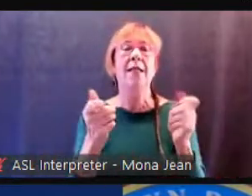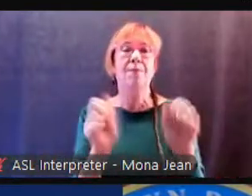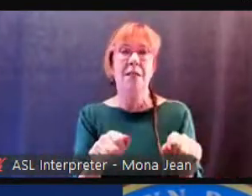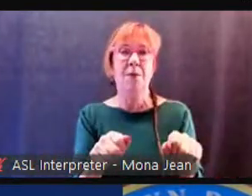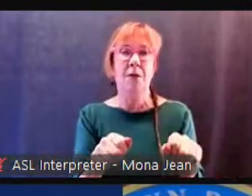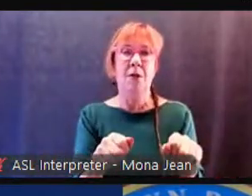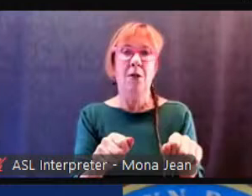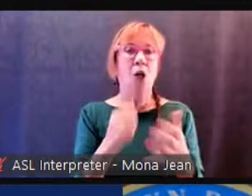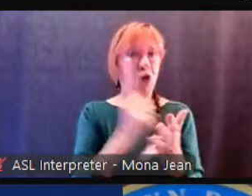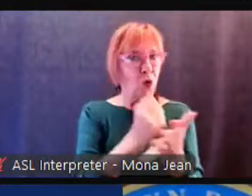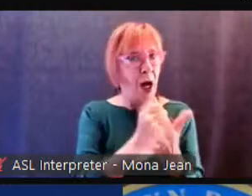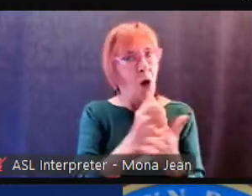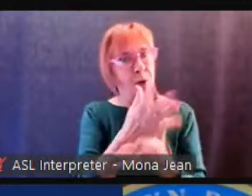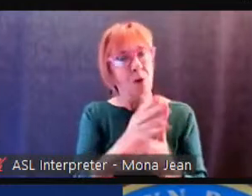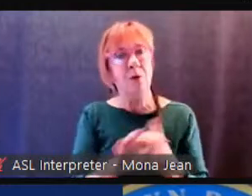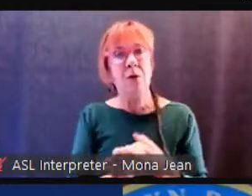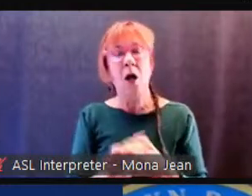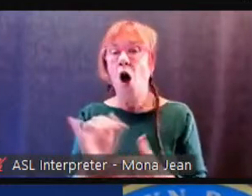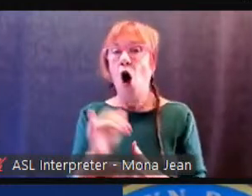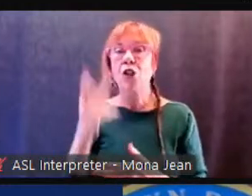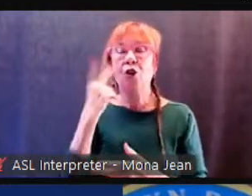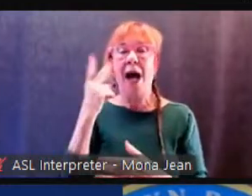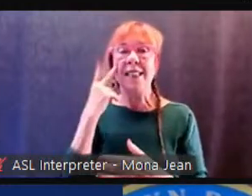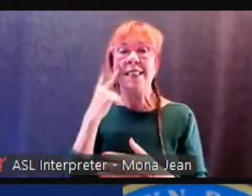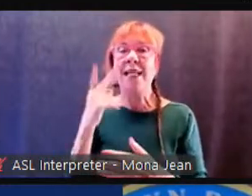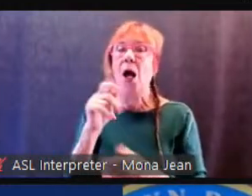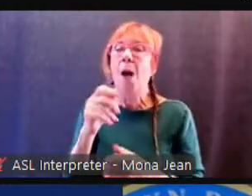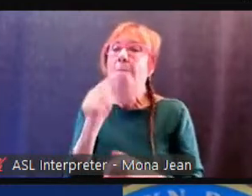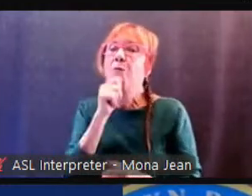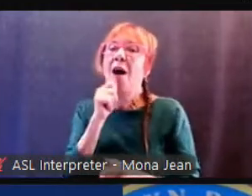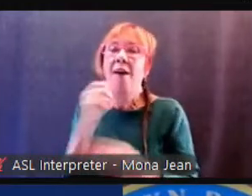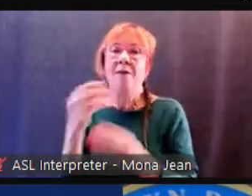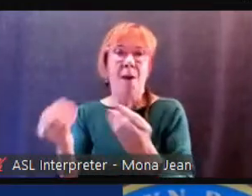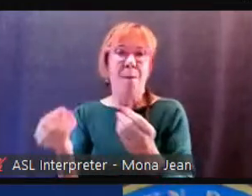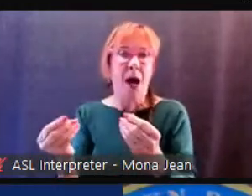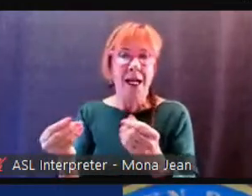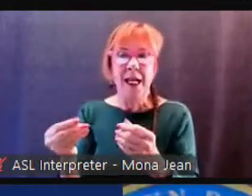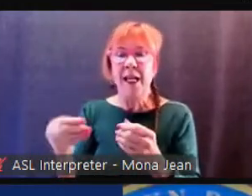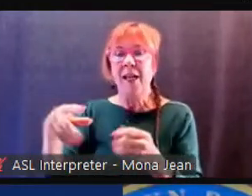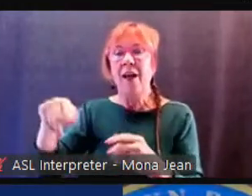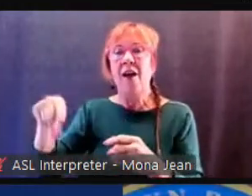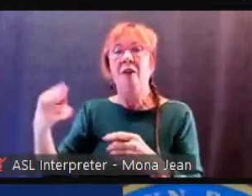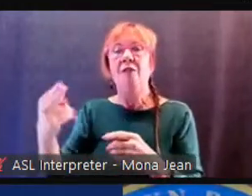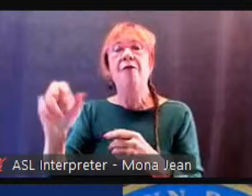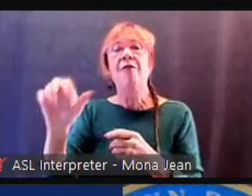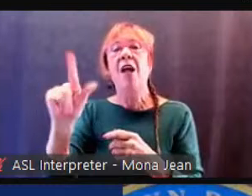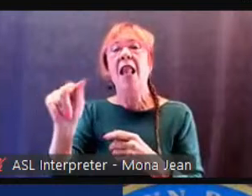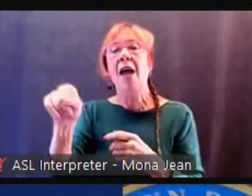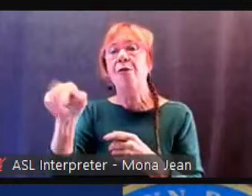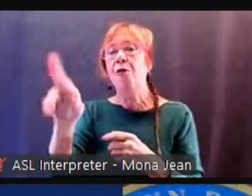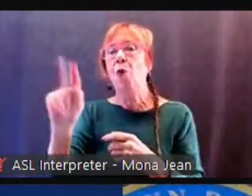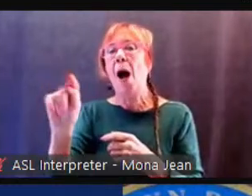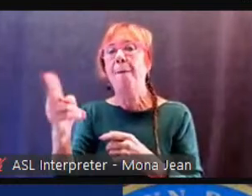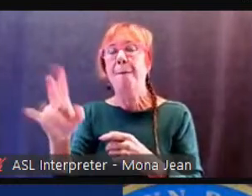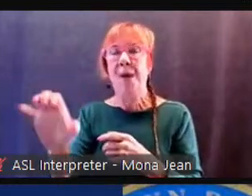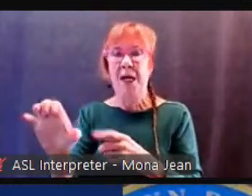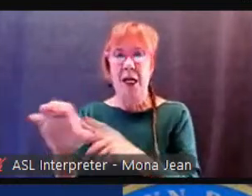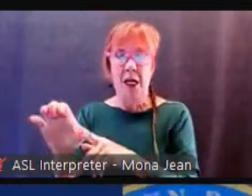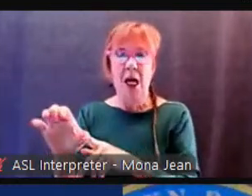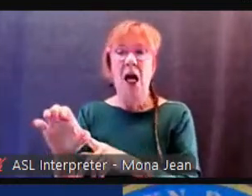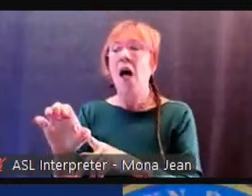also seen some questions about private philanthropic dollars circulating on social media, specifically those raised by